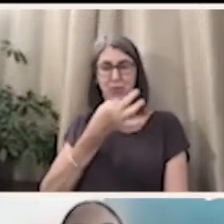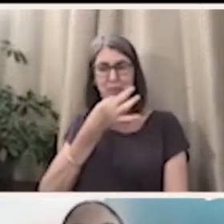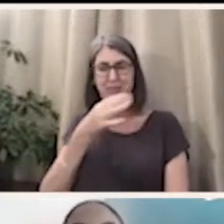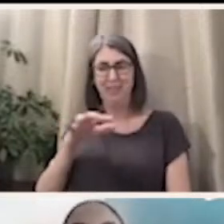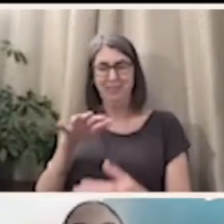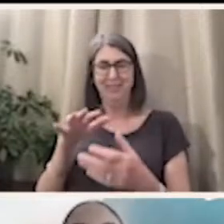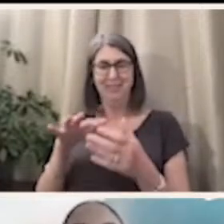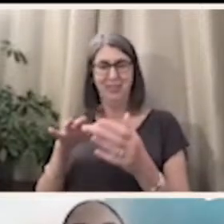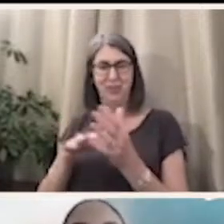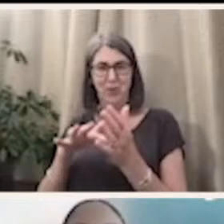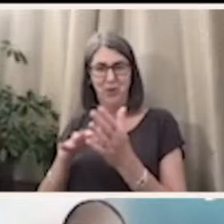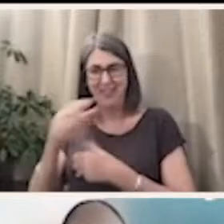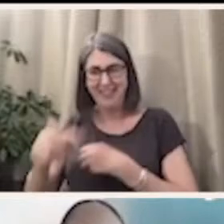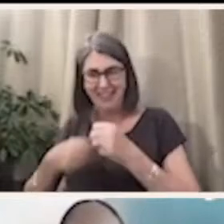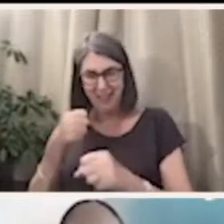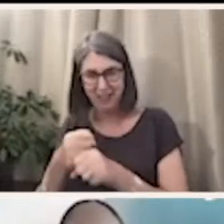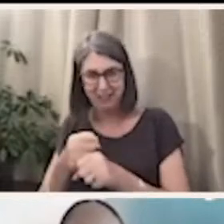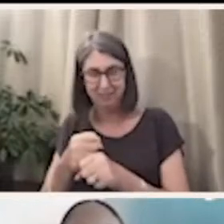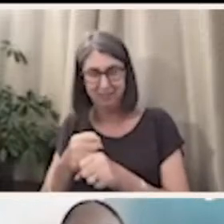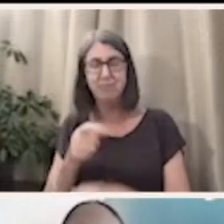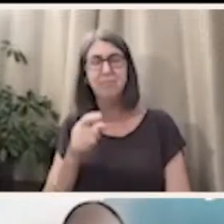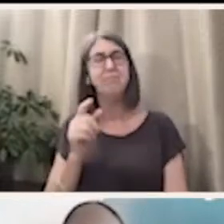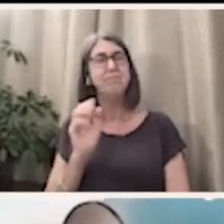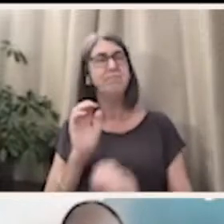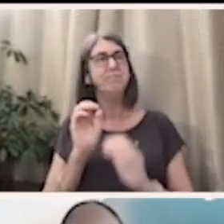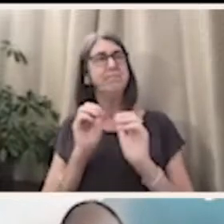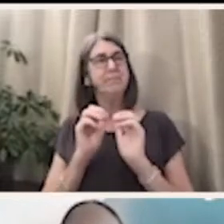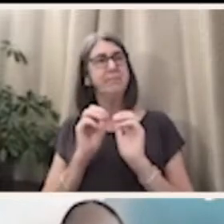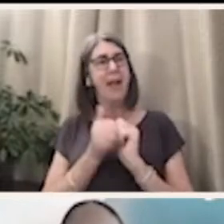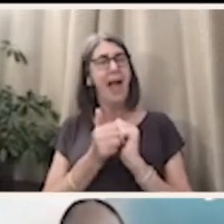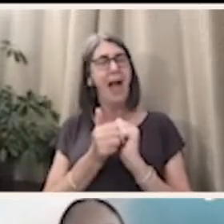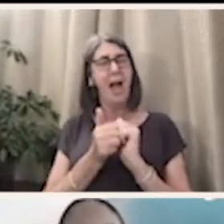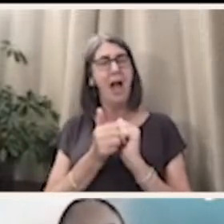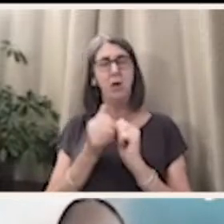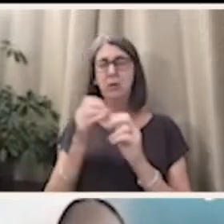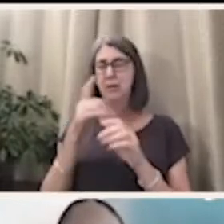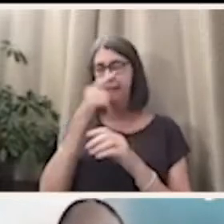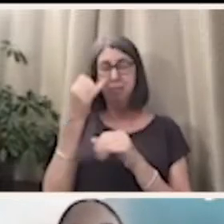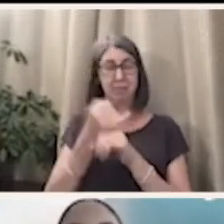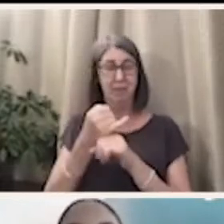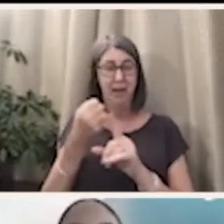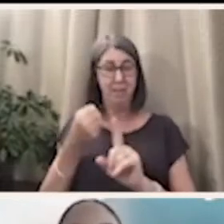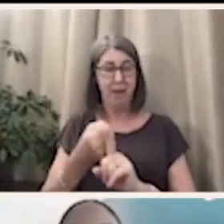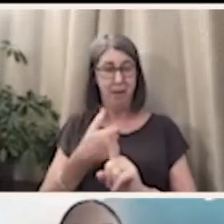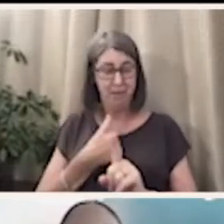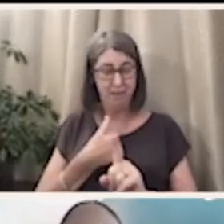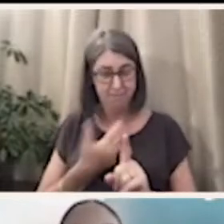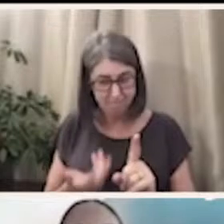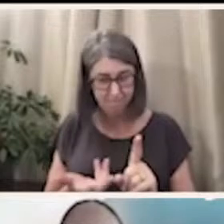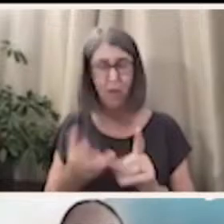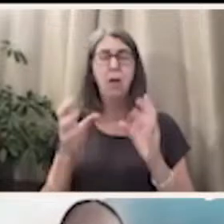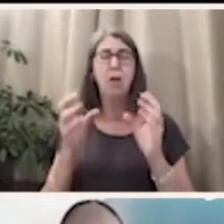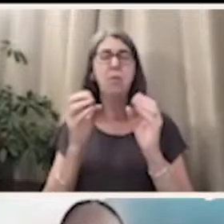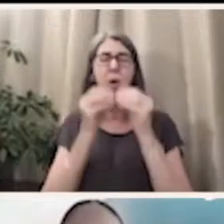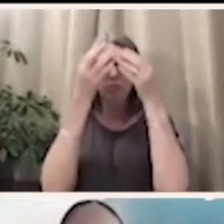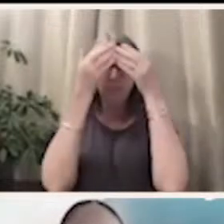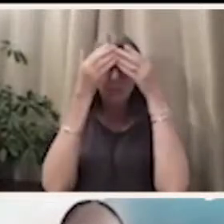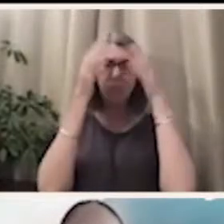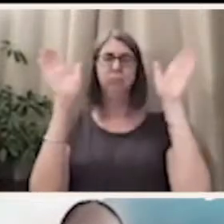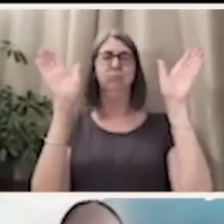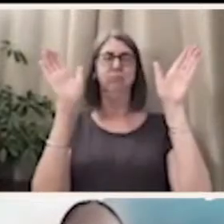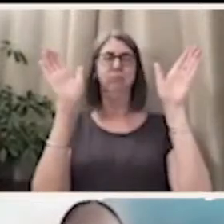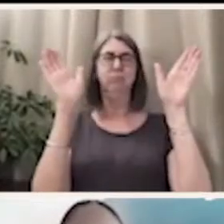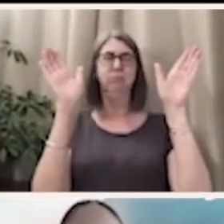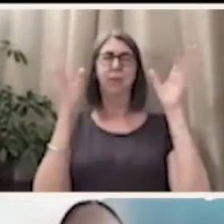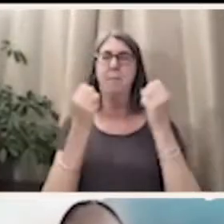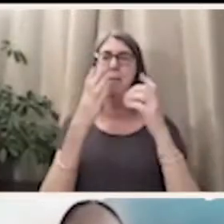year. A way that Summer Institute has impacted me is that I have much more of an open mind to